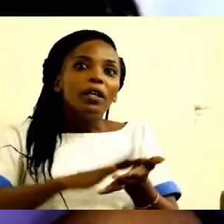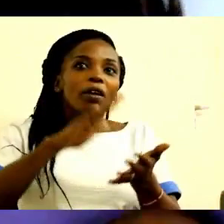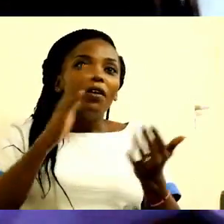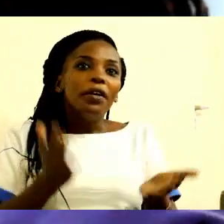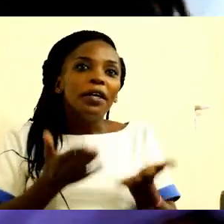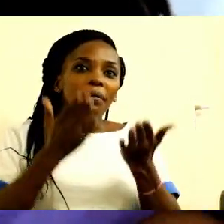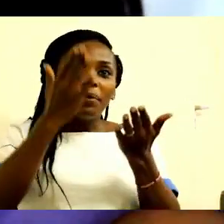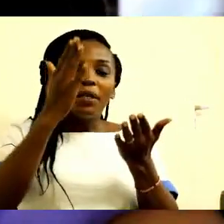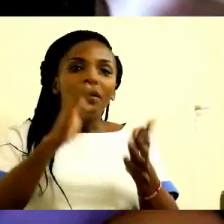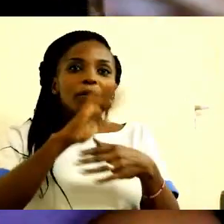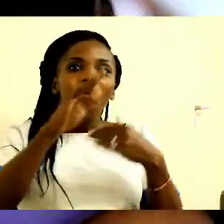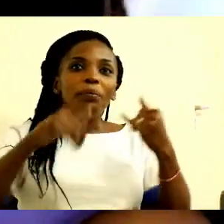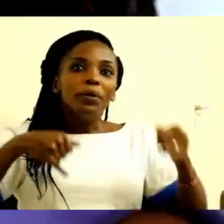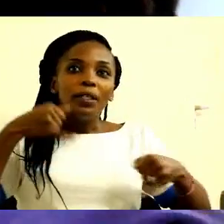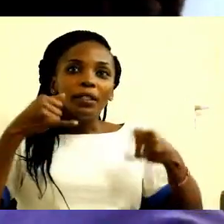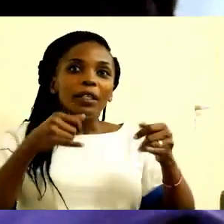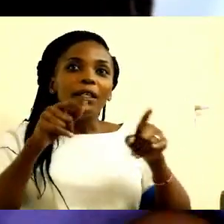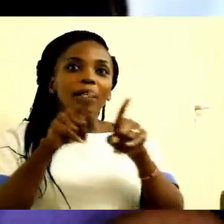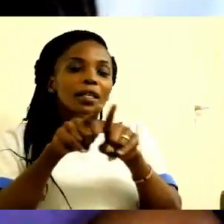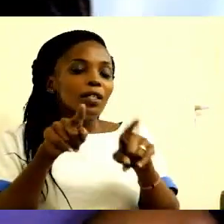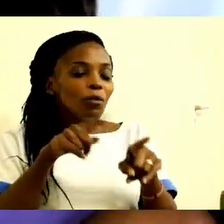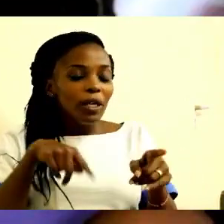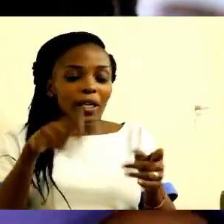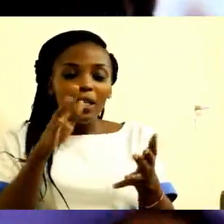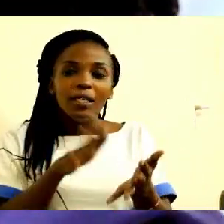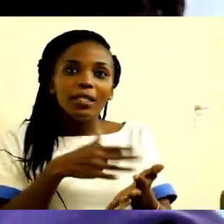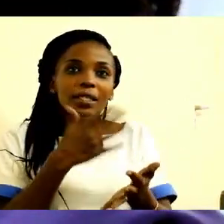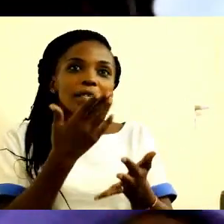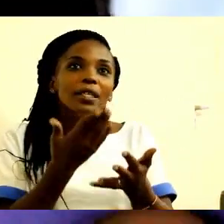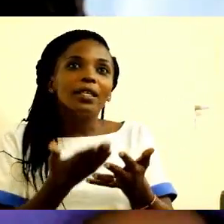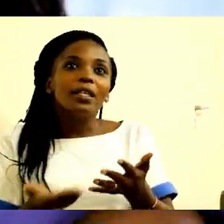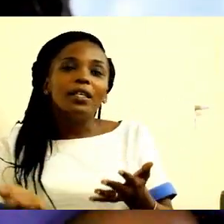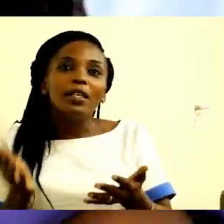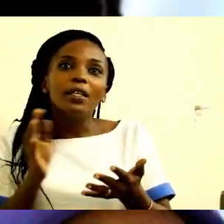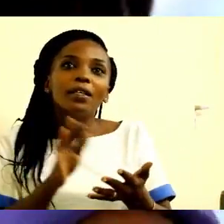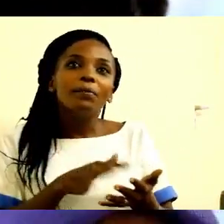ascending bring glory, bring you pleasure as we